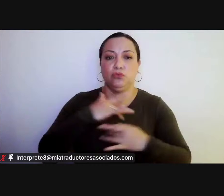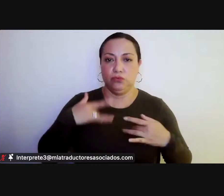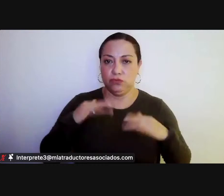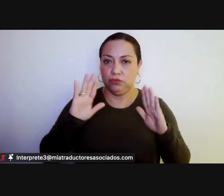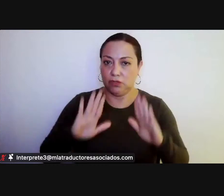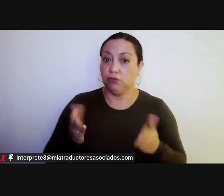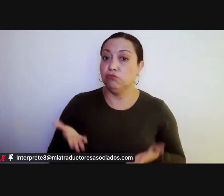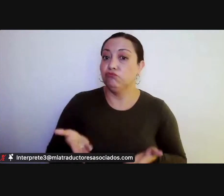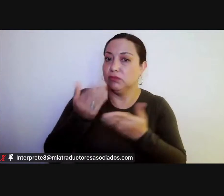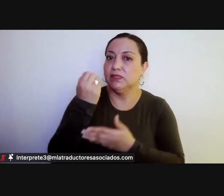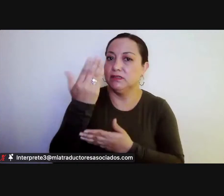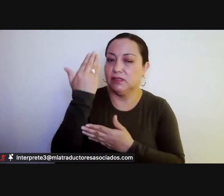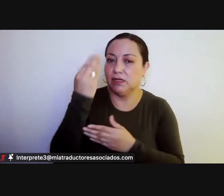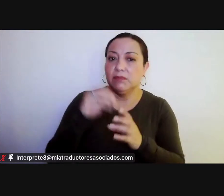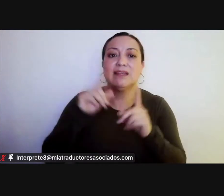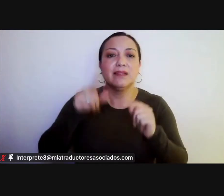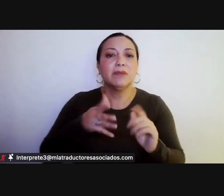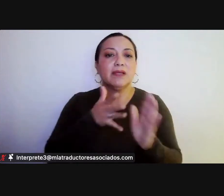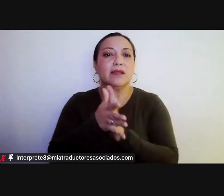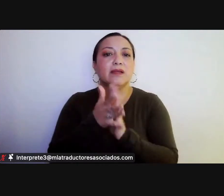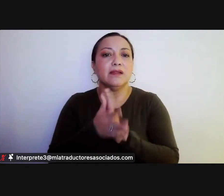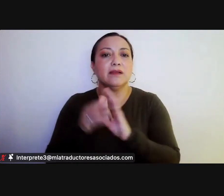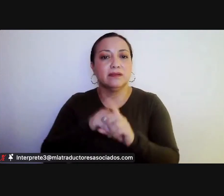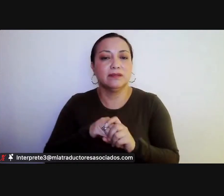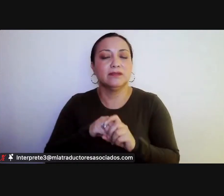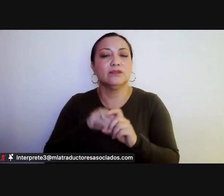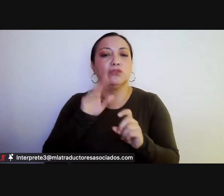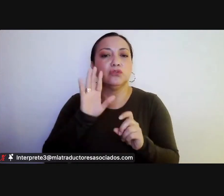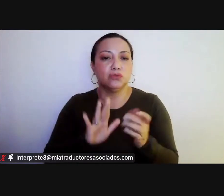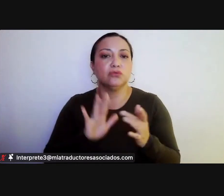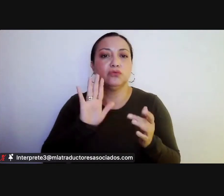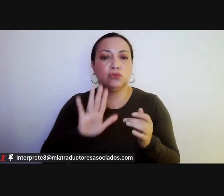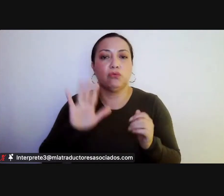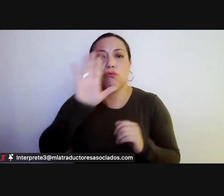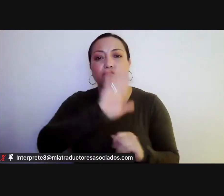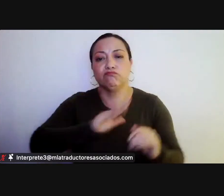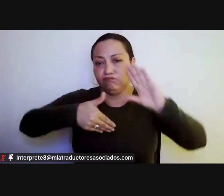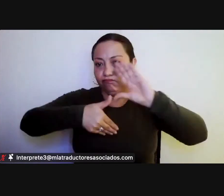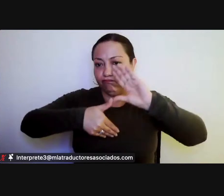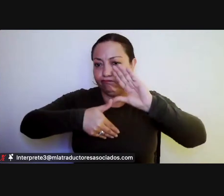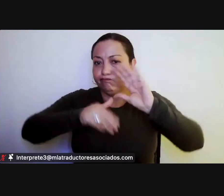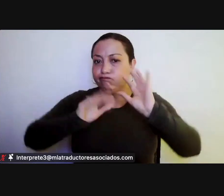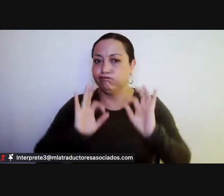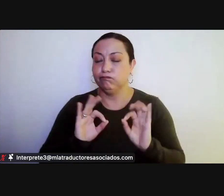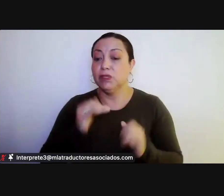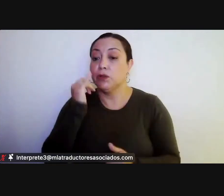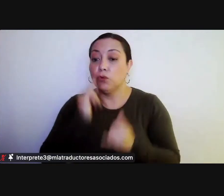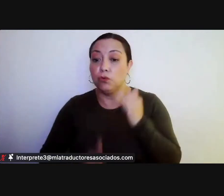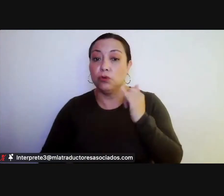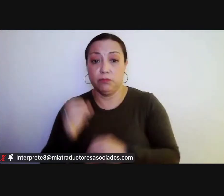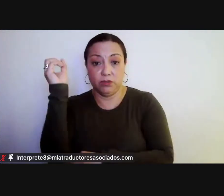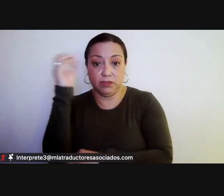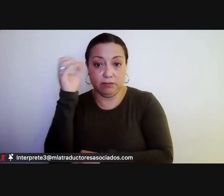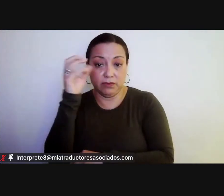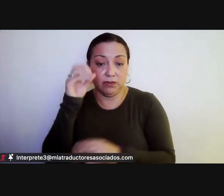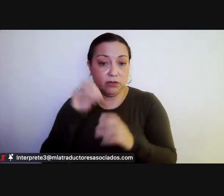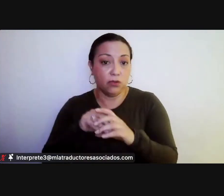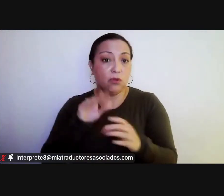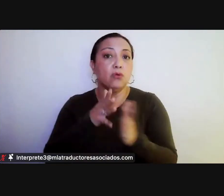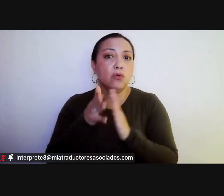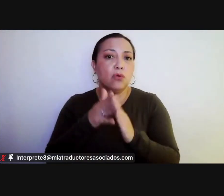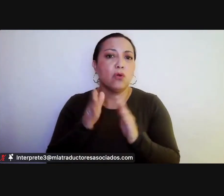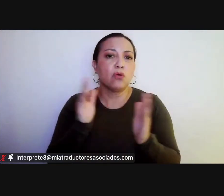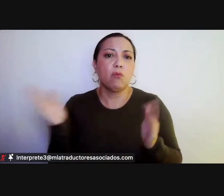health, to talk about the drivers in our region. And the last seminar that will be